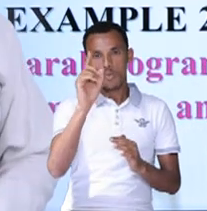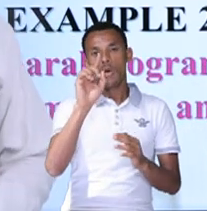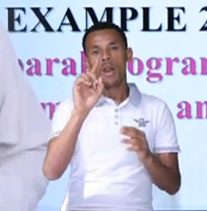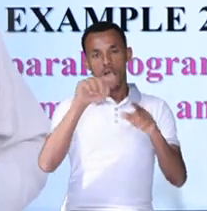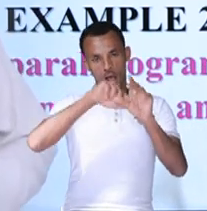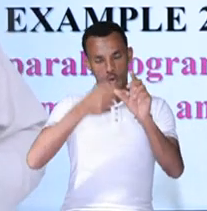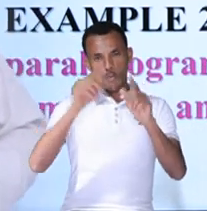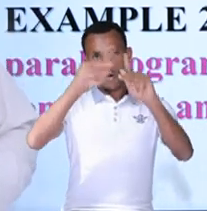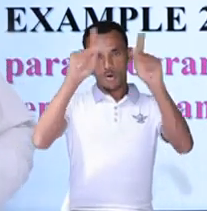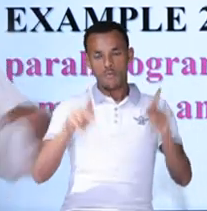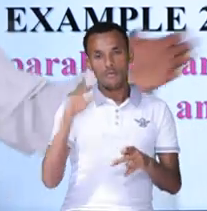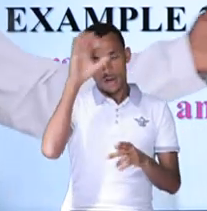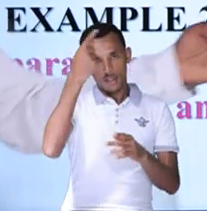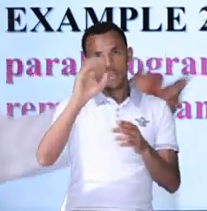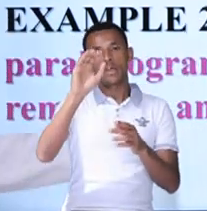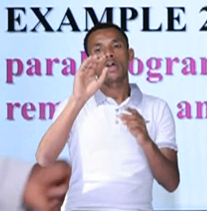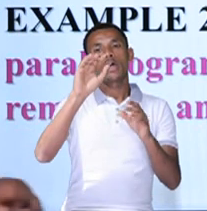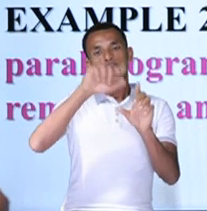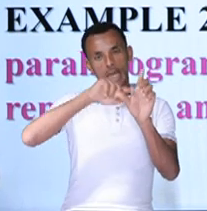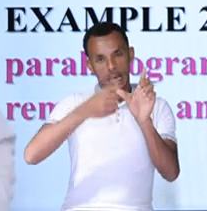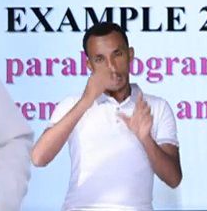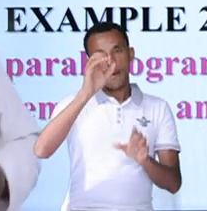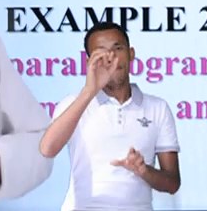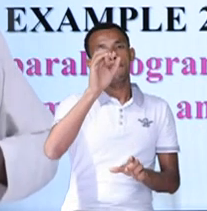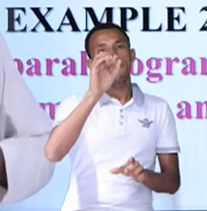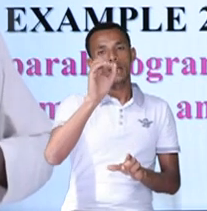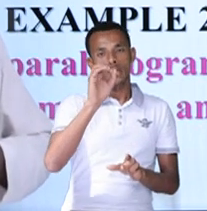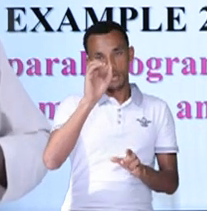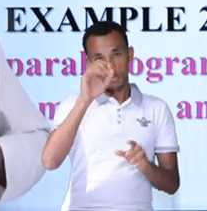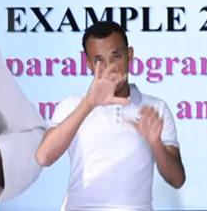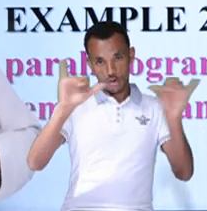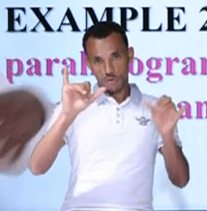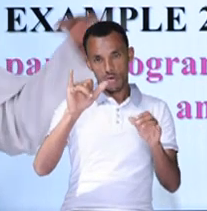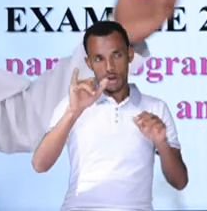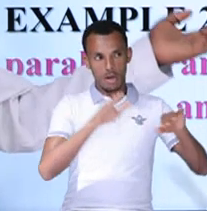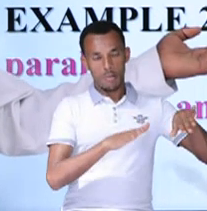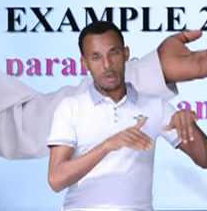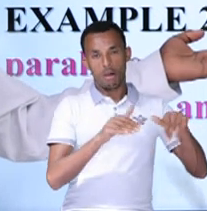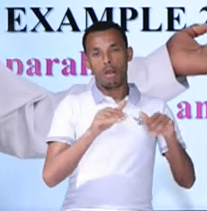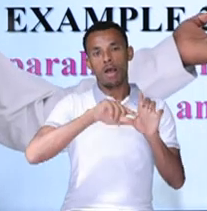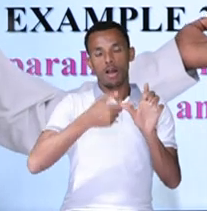parallelogram, find the degree measure of the remaining angle. On the